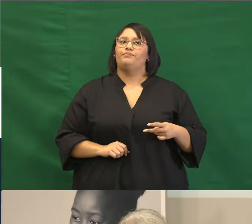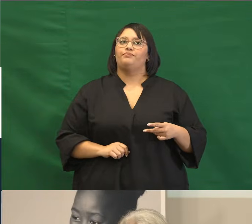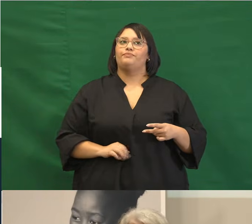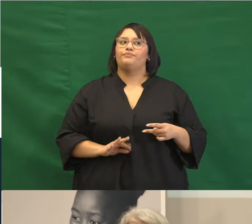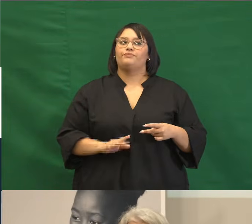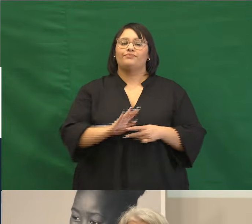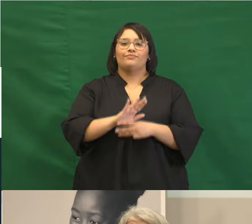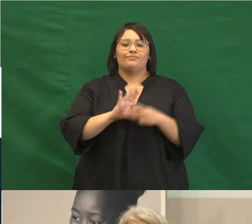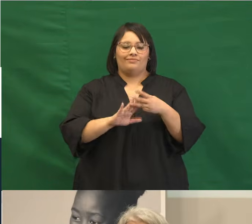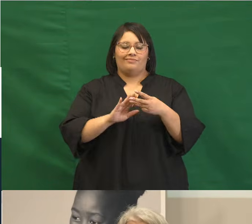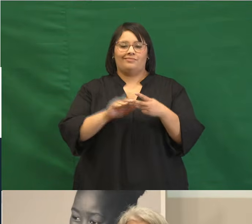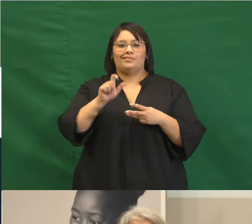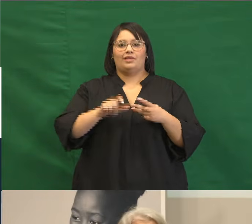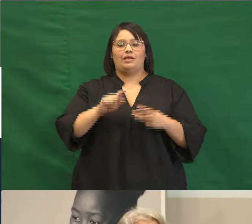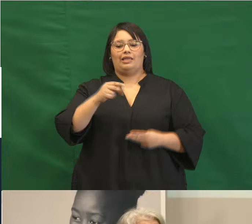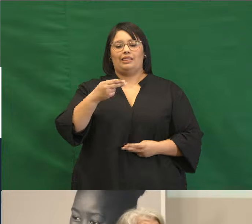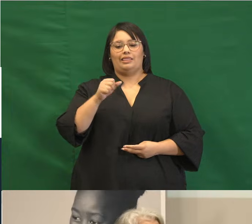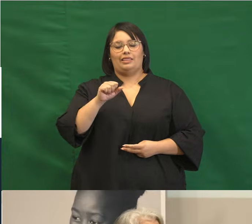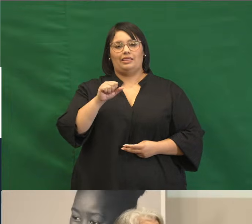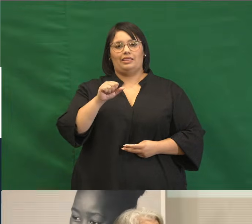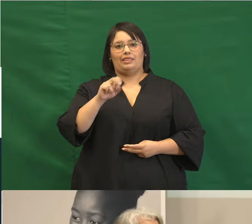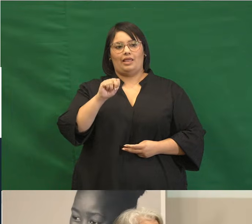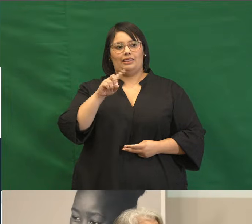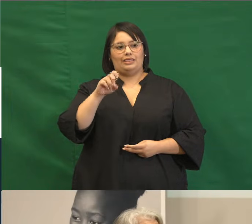and Thandeka Haddles.